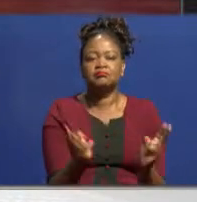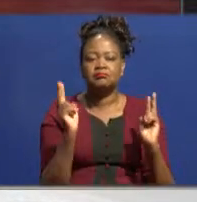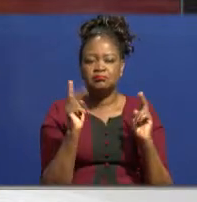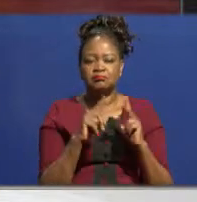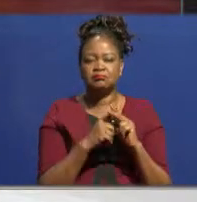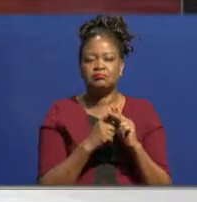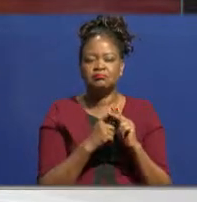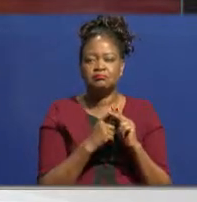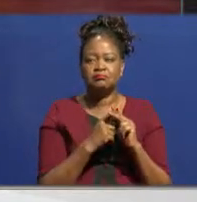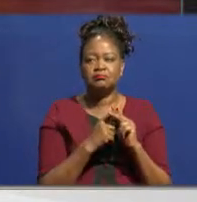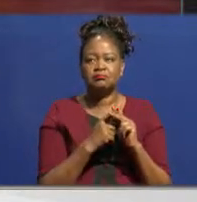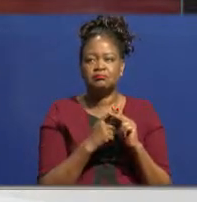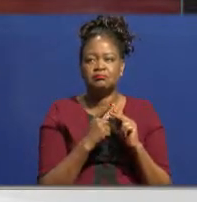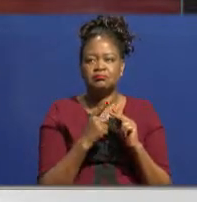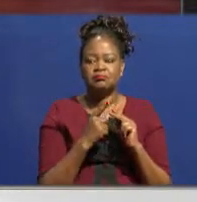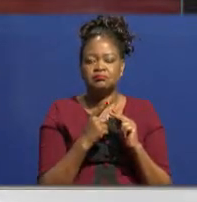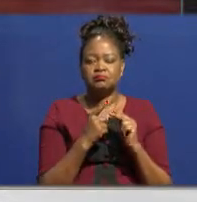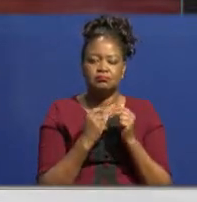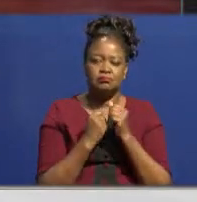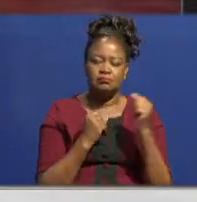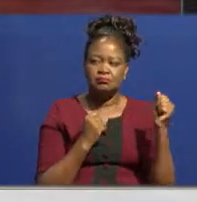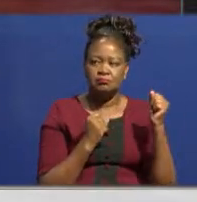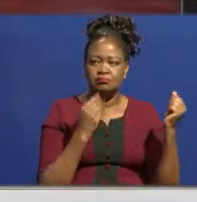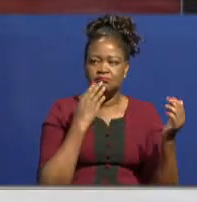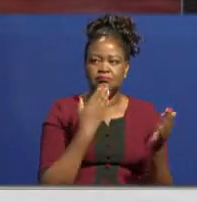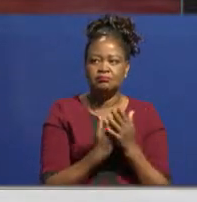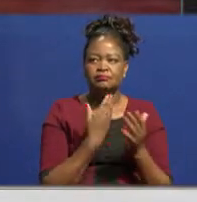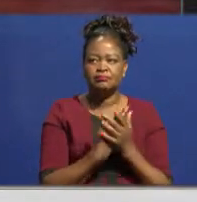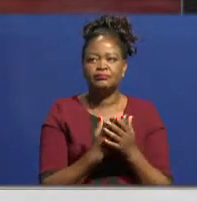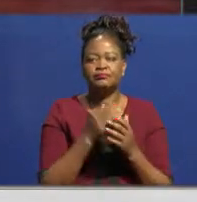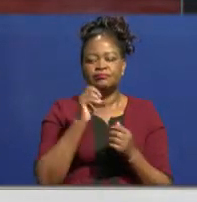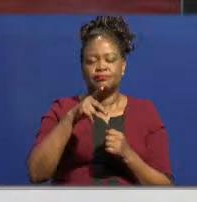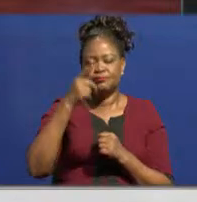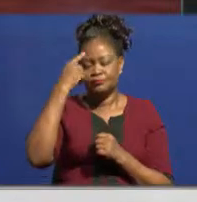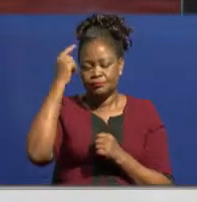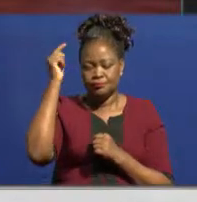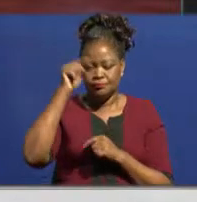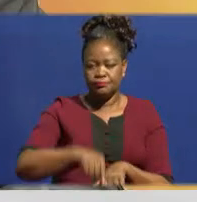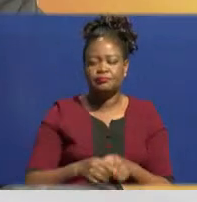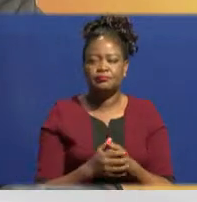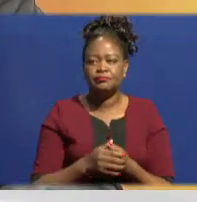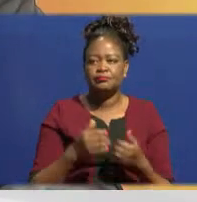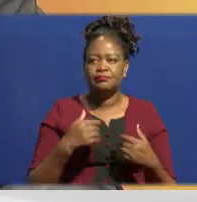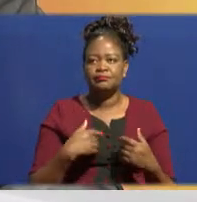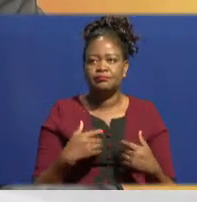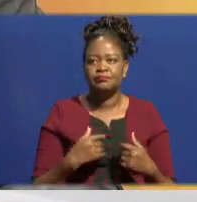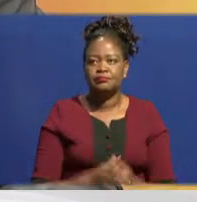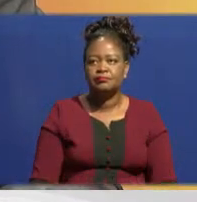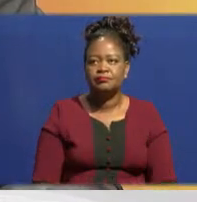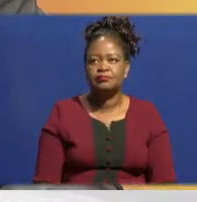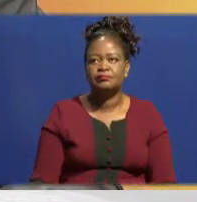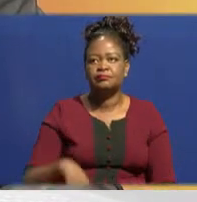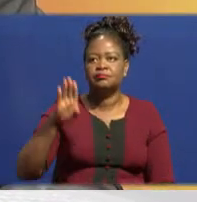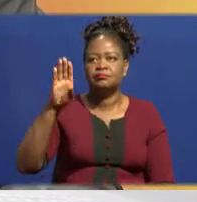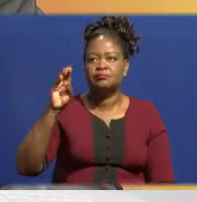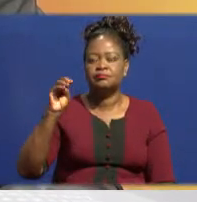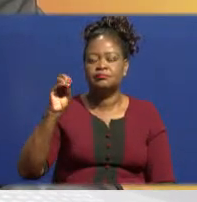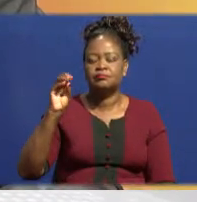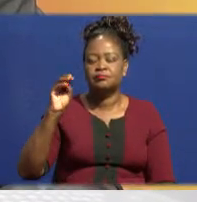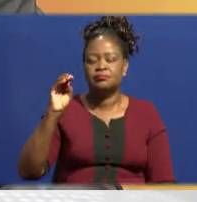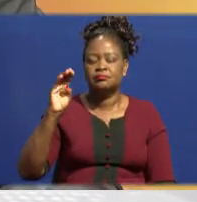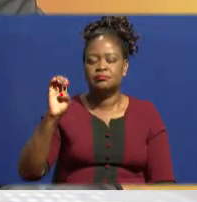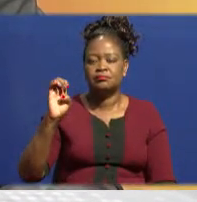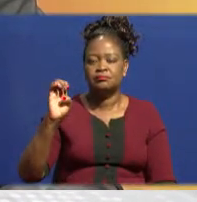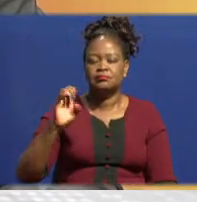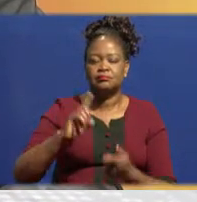beginning from my immediate left. Asante sana Mheshimiwa for making the time. We have the Bomachoge Borabu